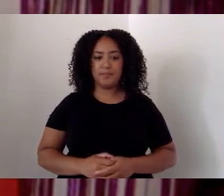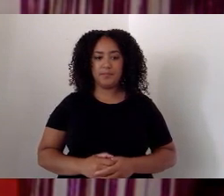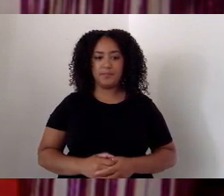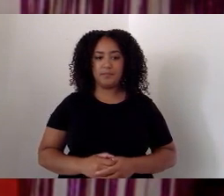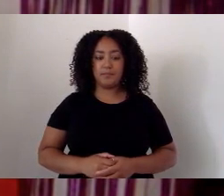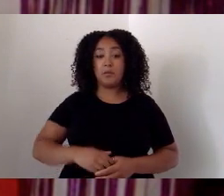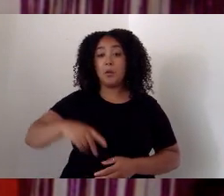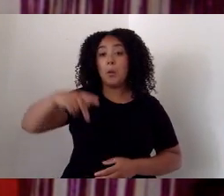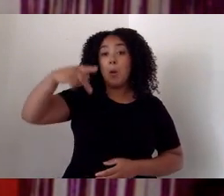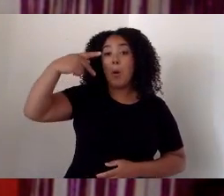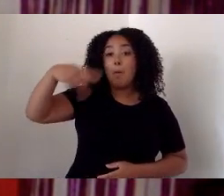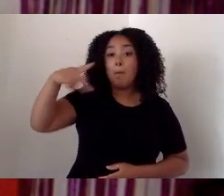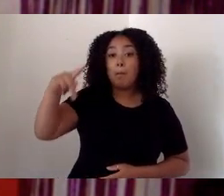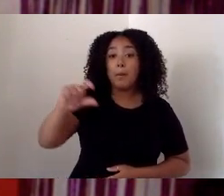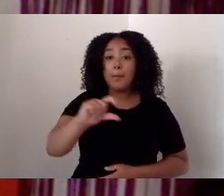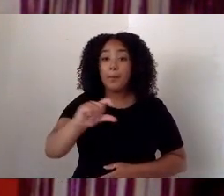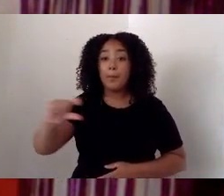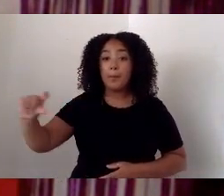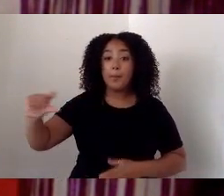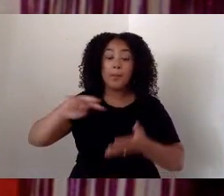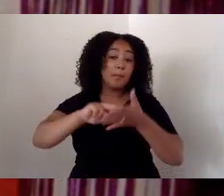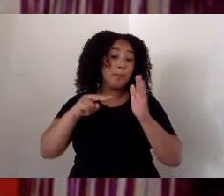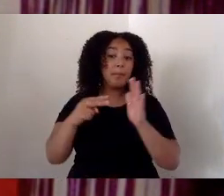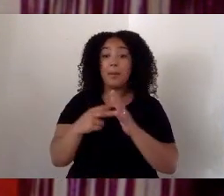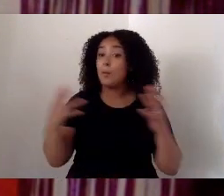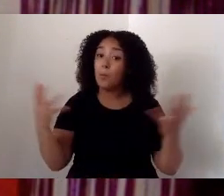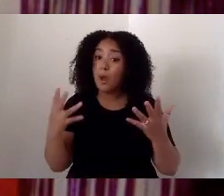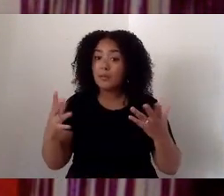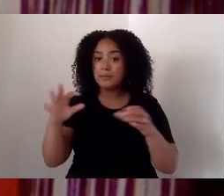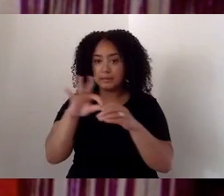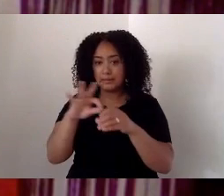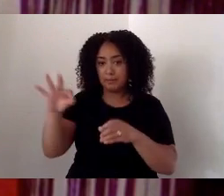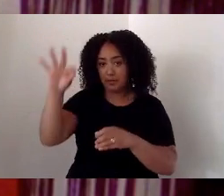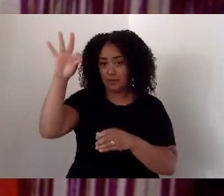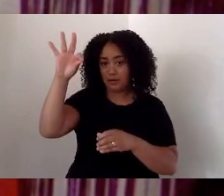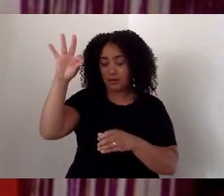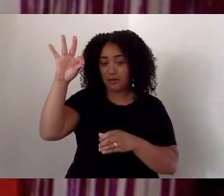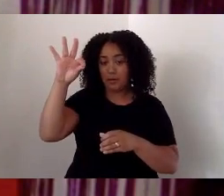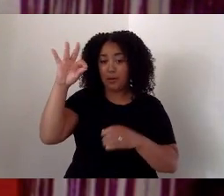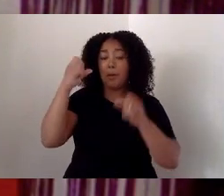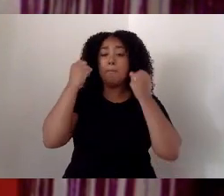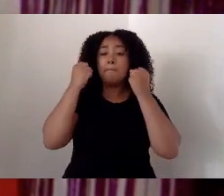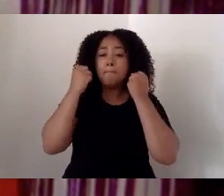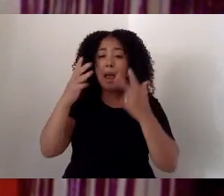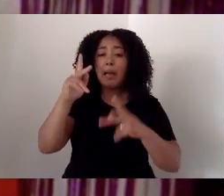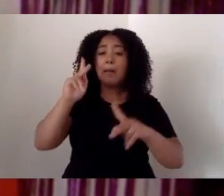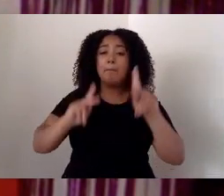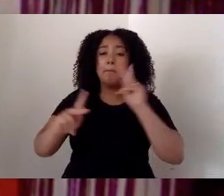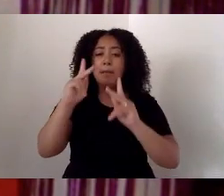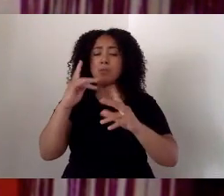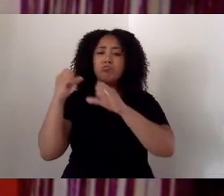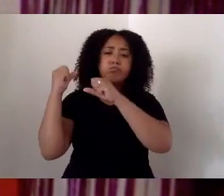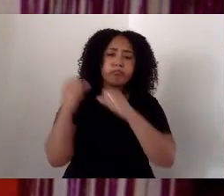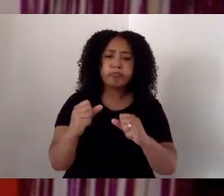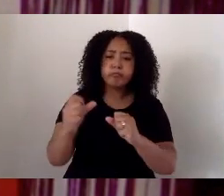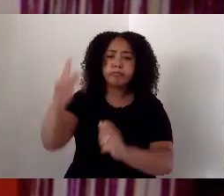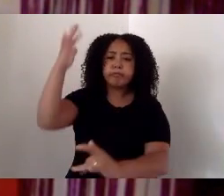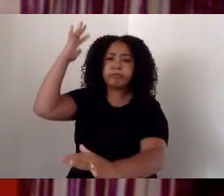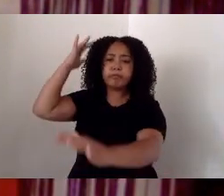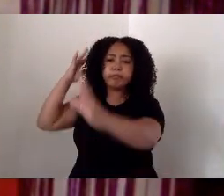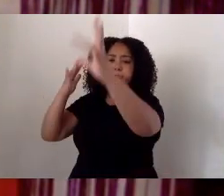Purple is for spirit. Let us remember to honor the spirit of so many brave individuals who fought for our